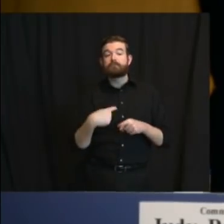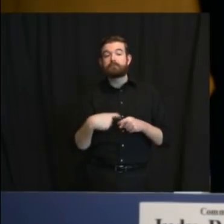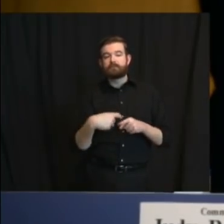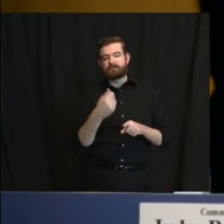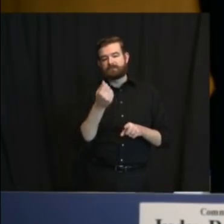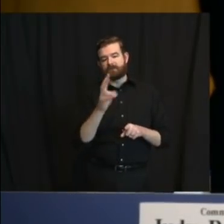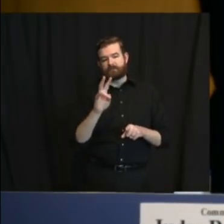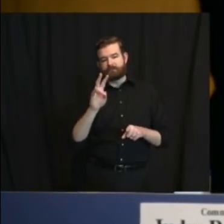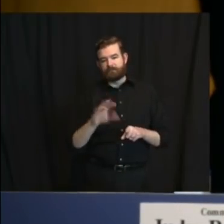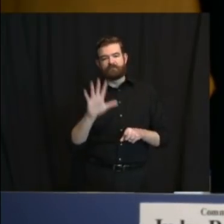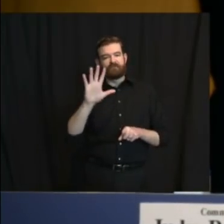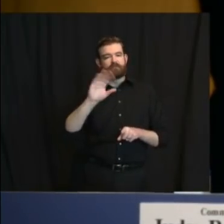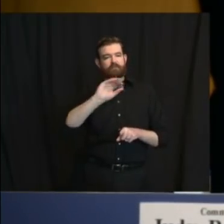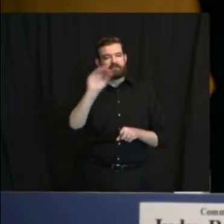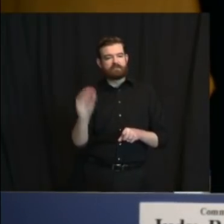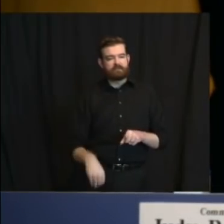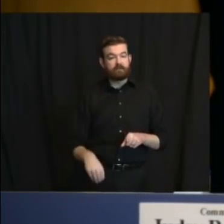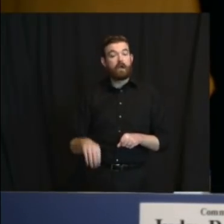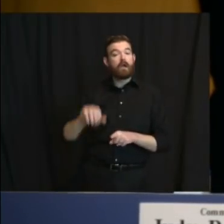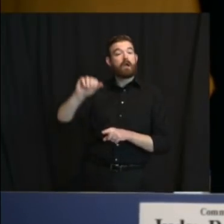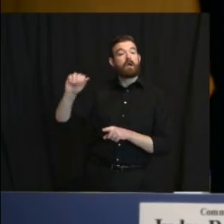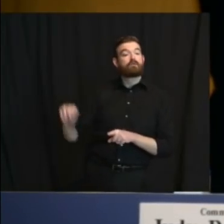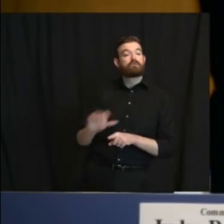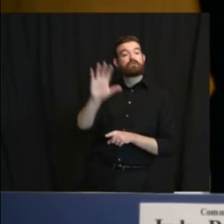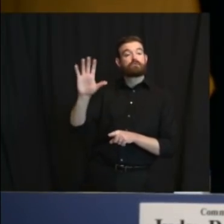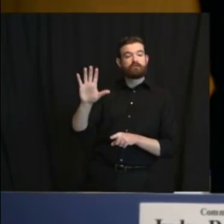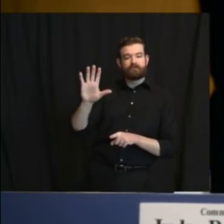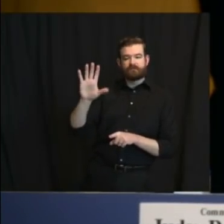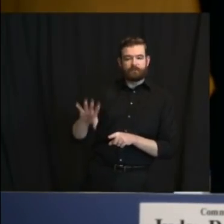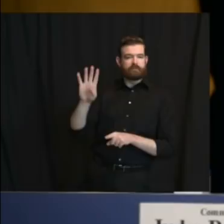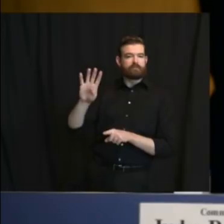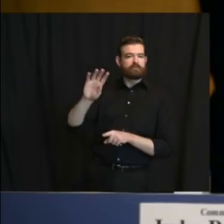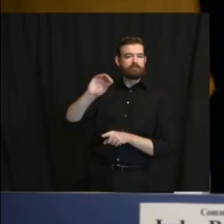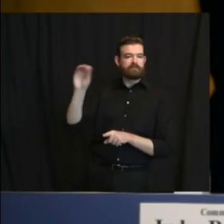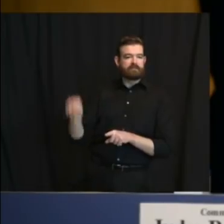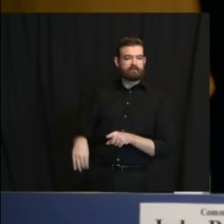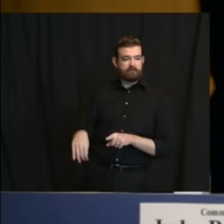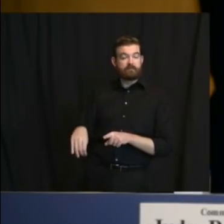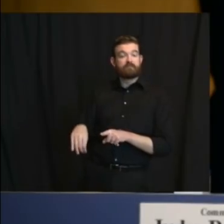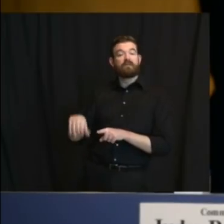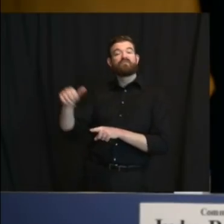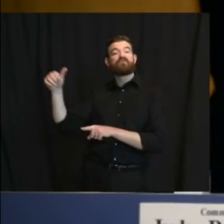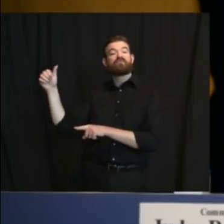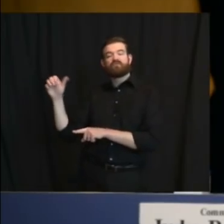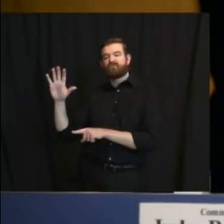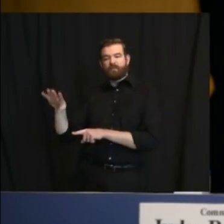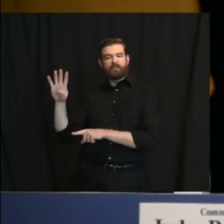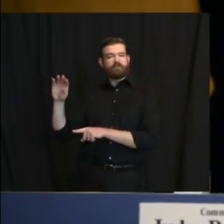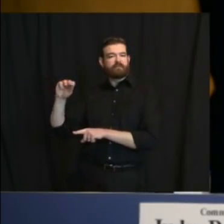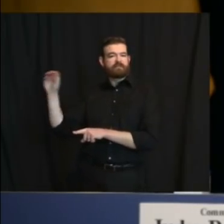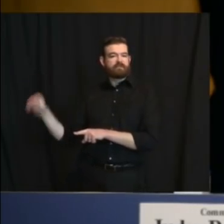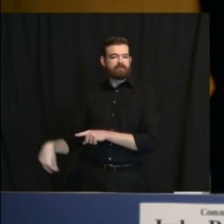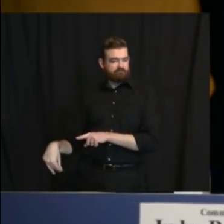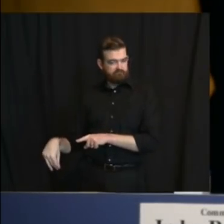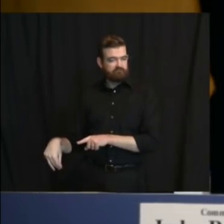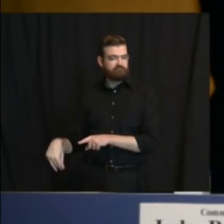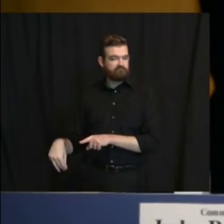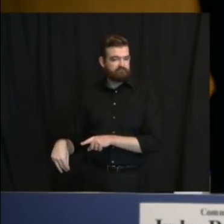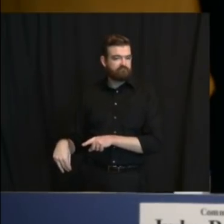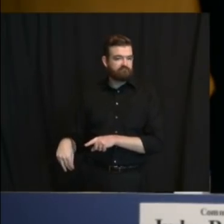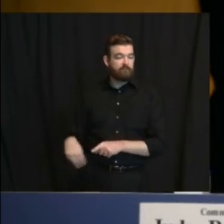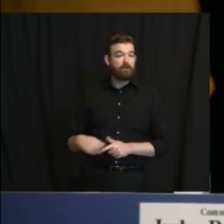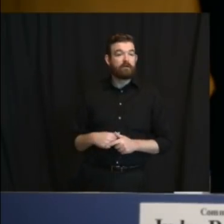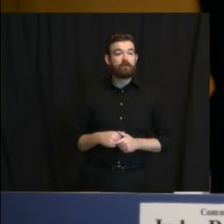17.5%, Asian, 5.4%, other, 5.4%. There are 514 long-term